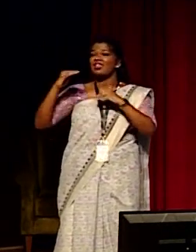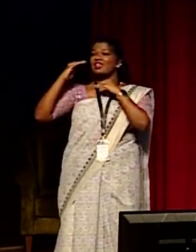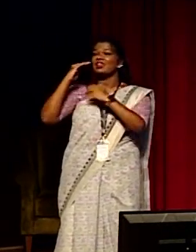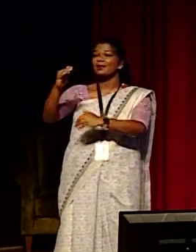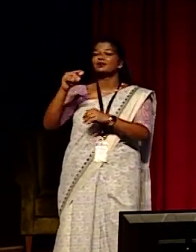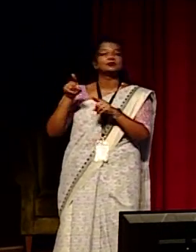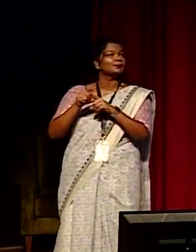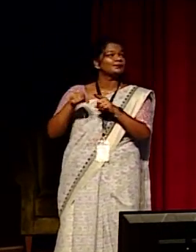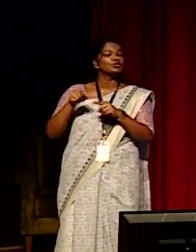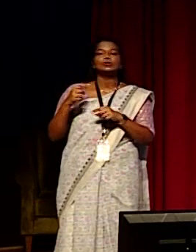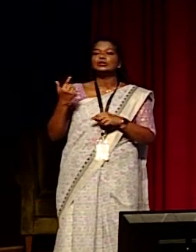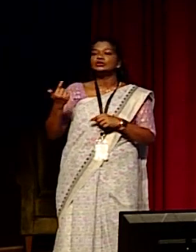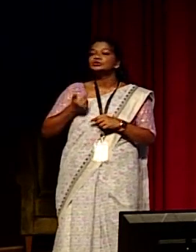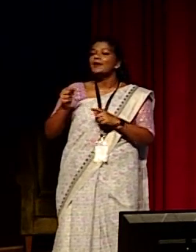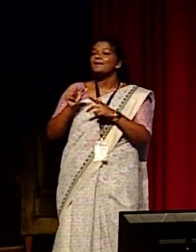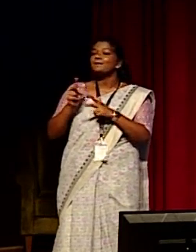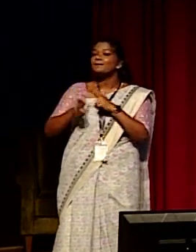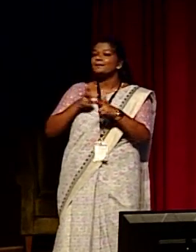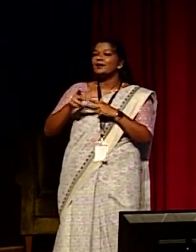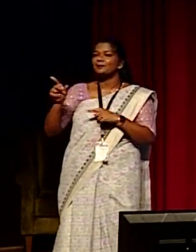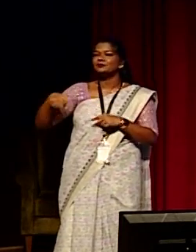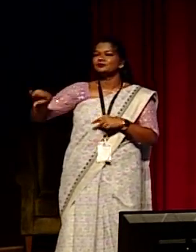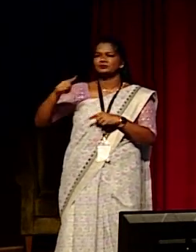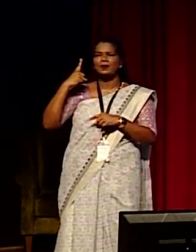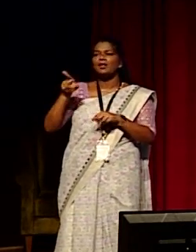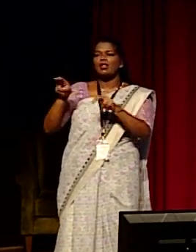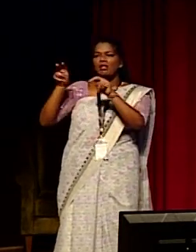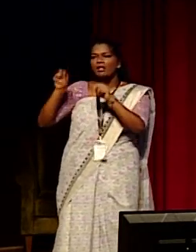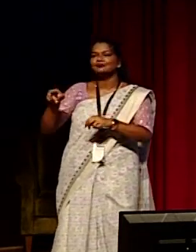are set by the user, not by the design.